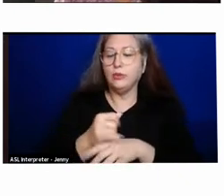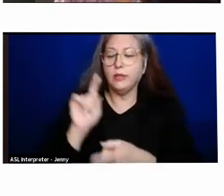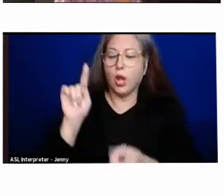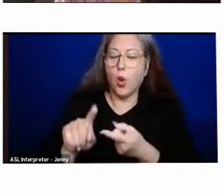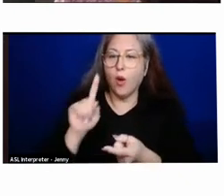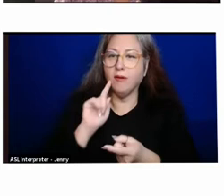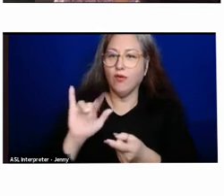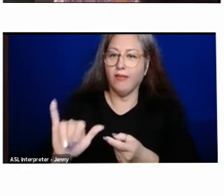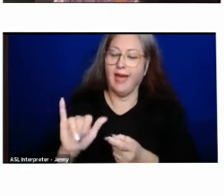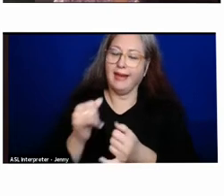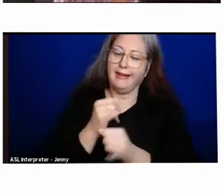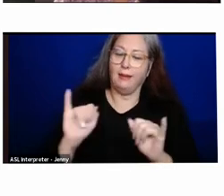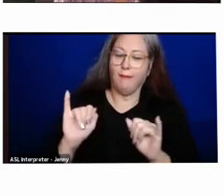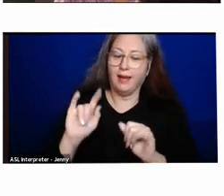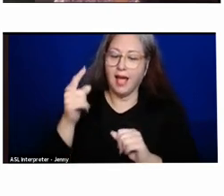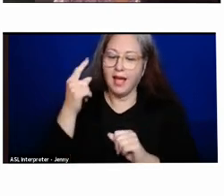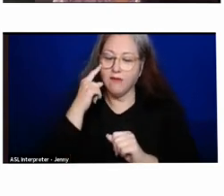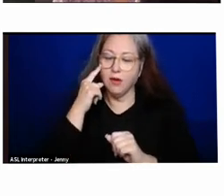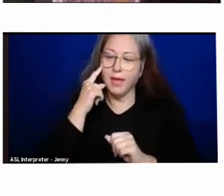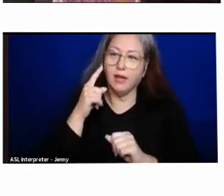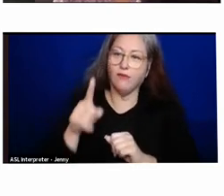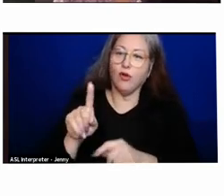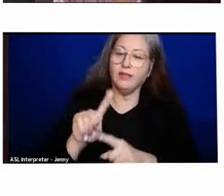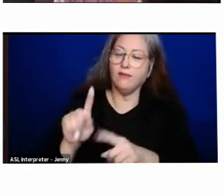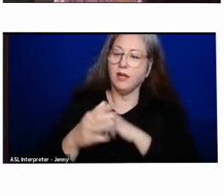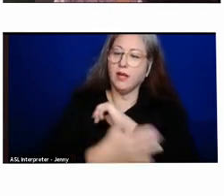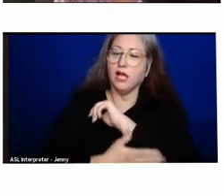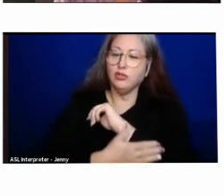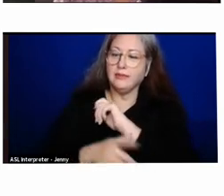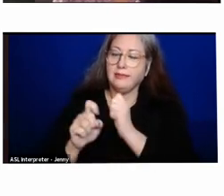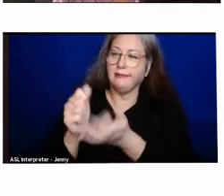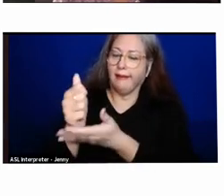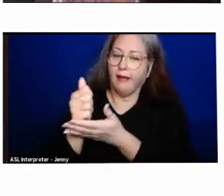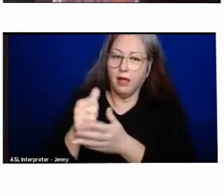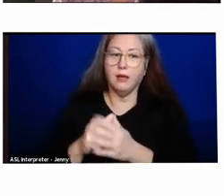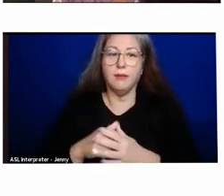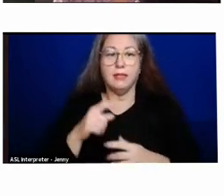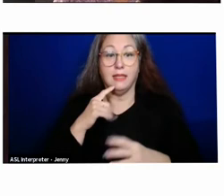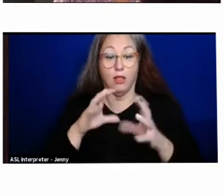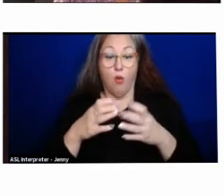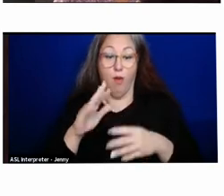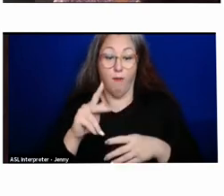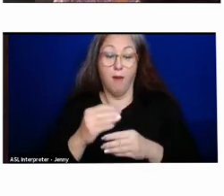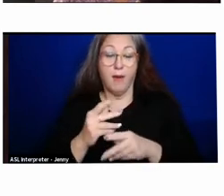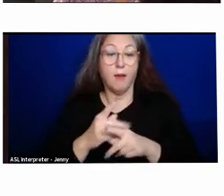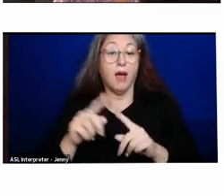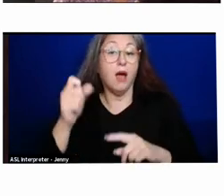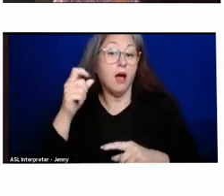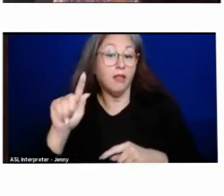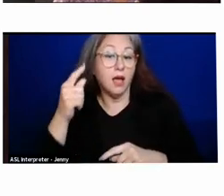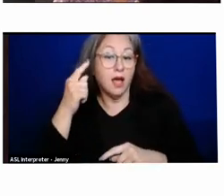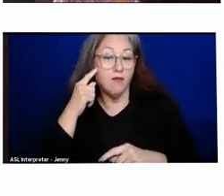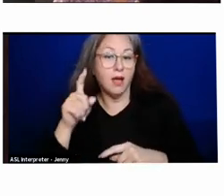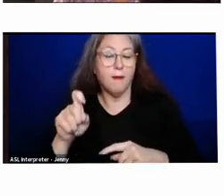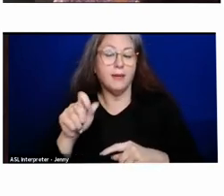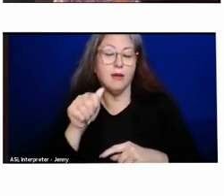independent governments looking for financial support. The idea was that the World Bank would lend money, but only on the condition that governments